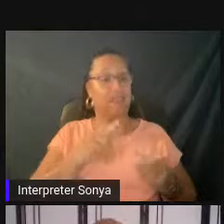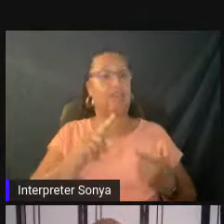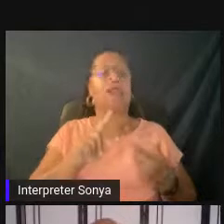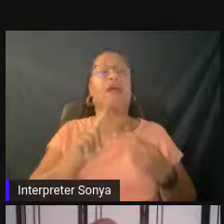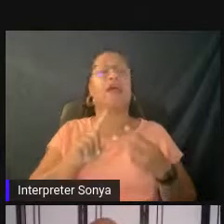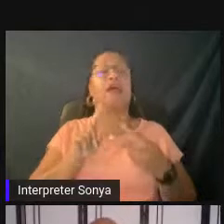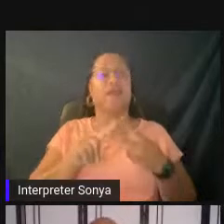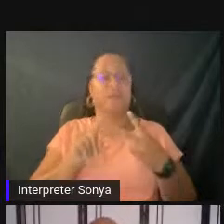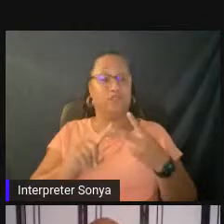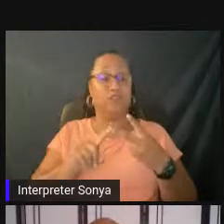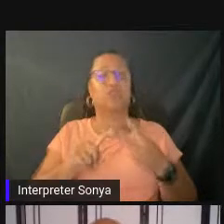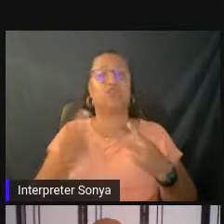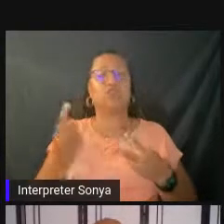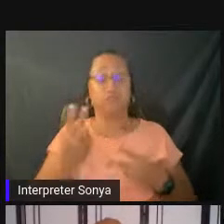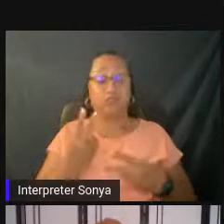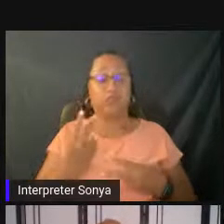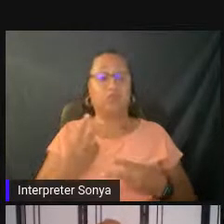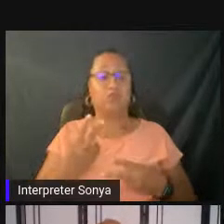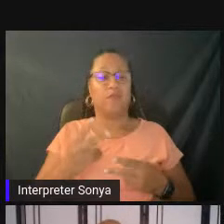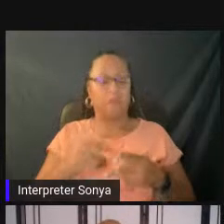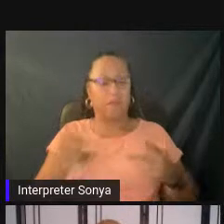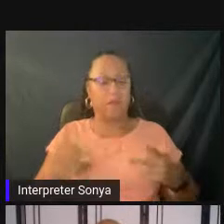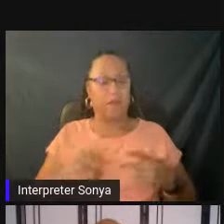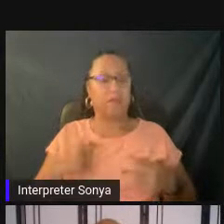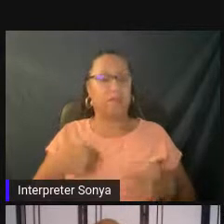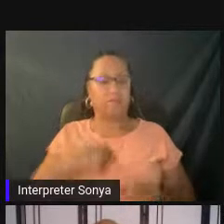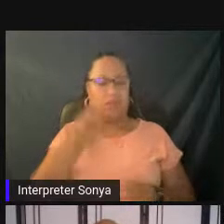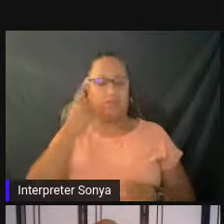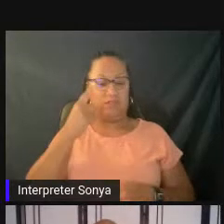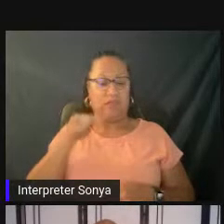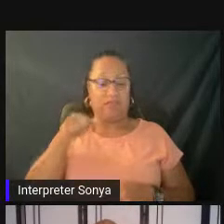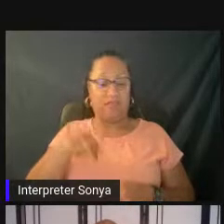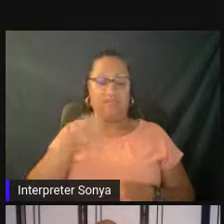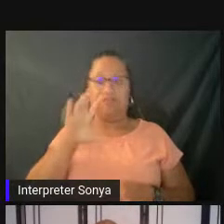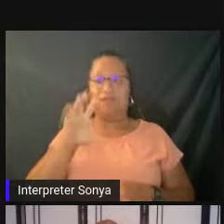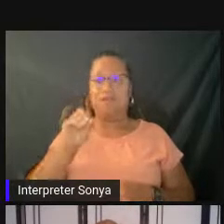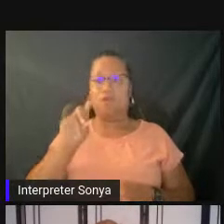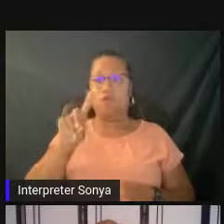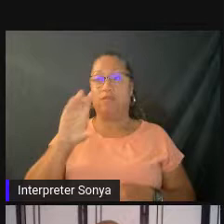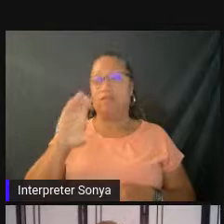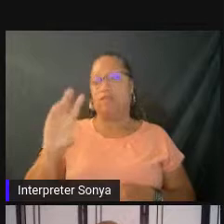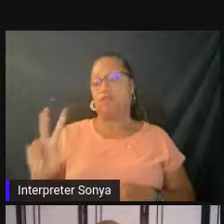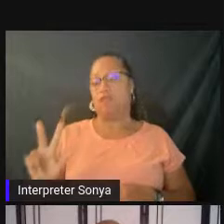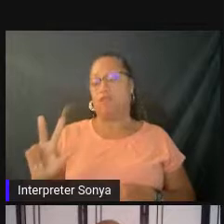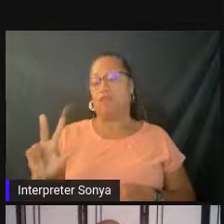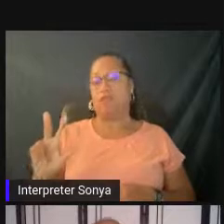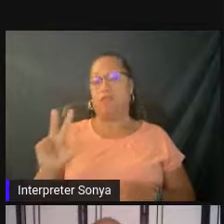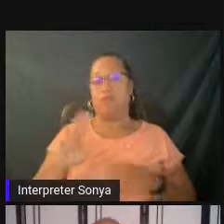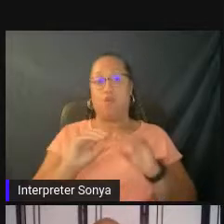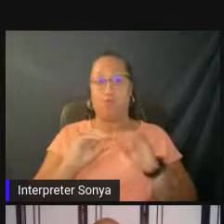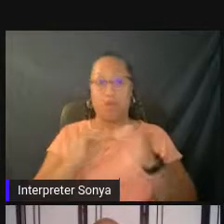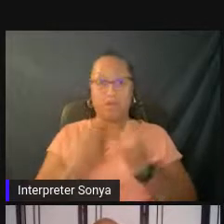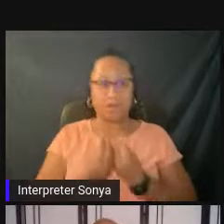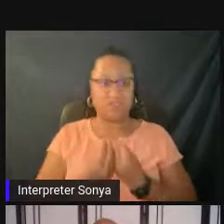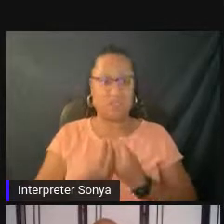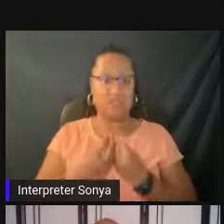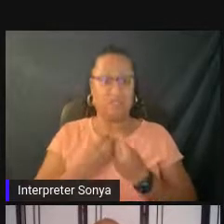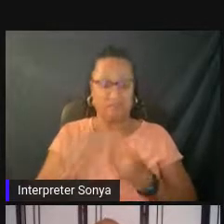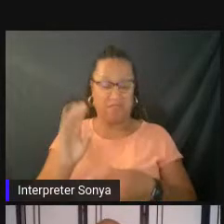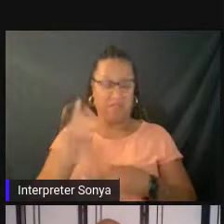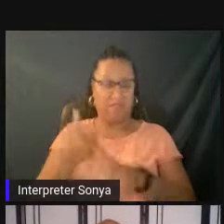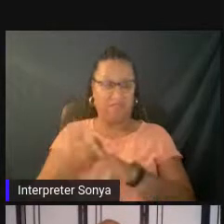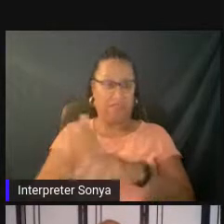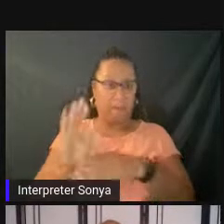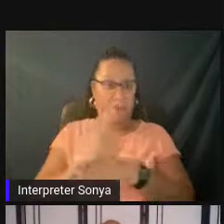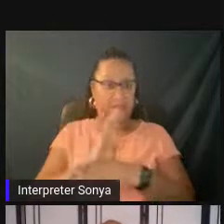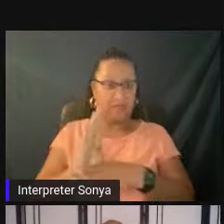always says, where we understand that this is a 501c3 organization. It is a business. And so we also tithe